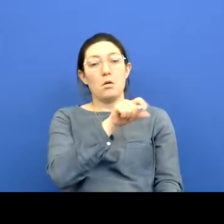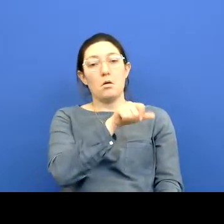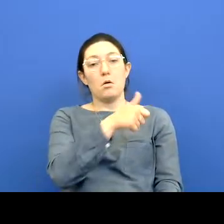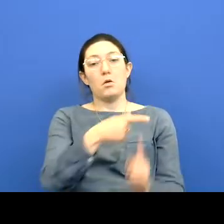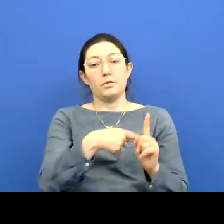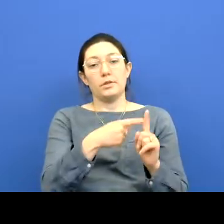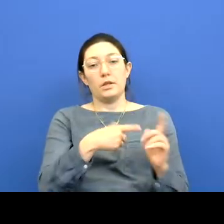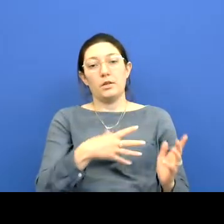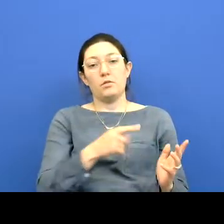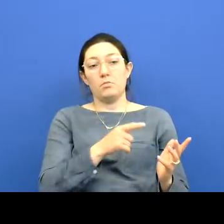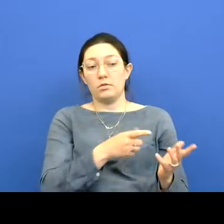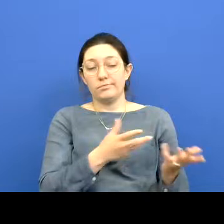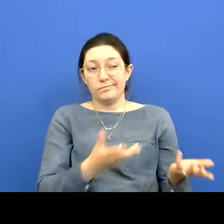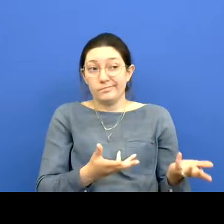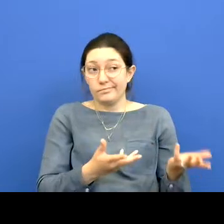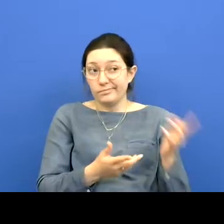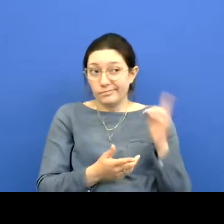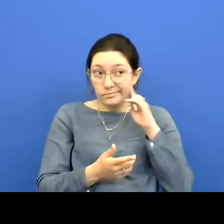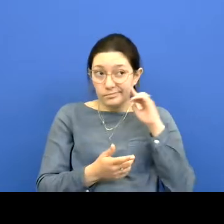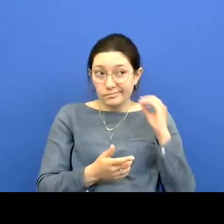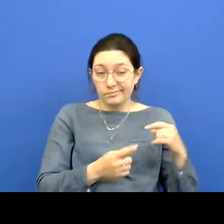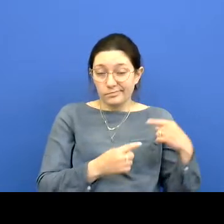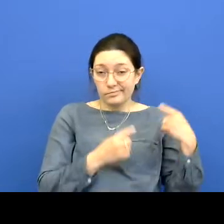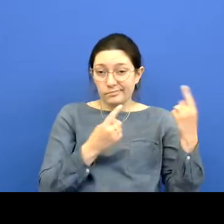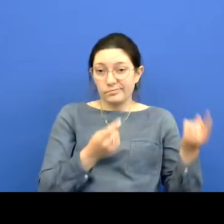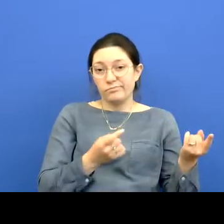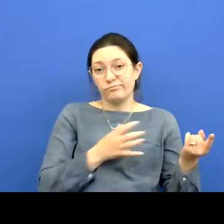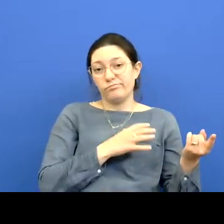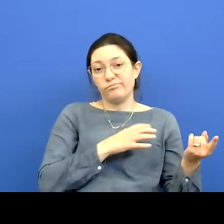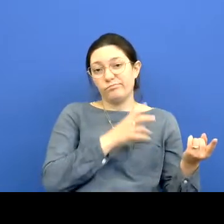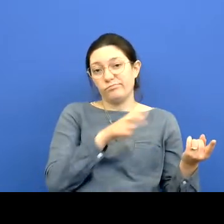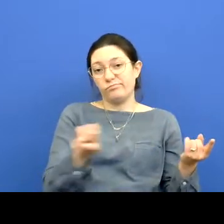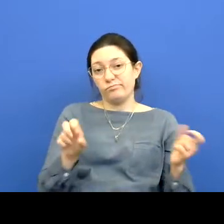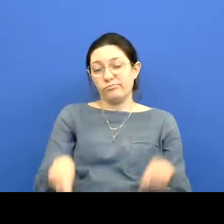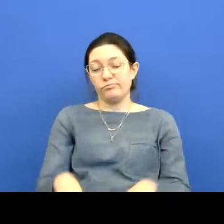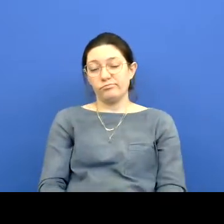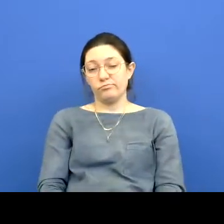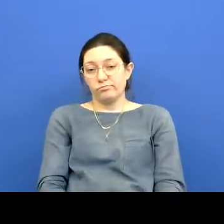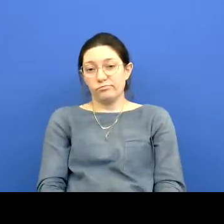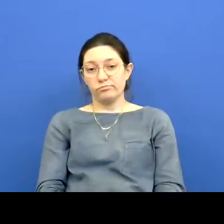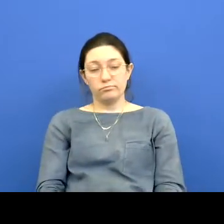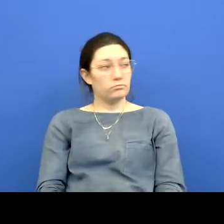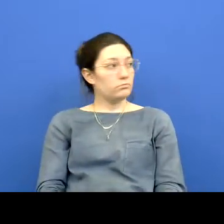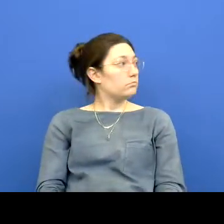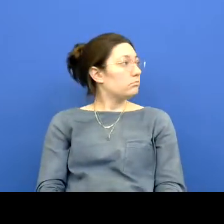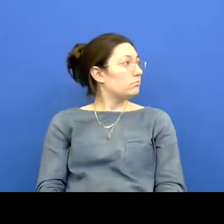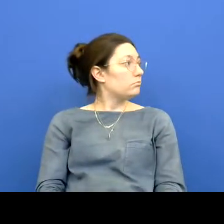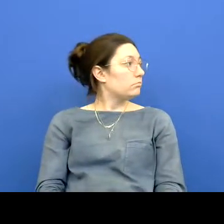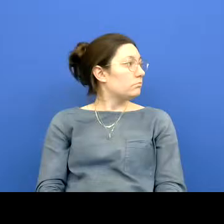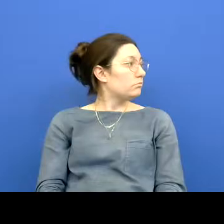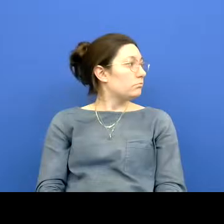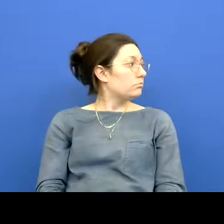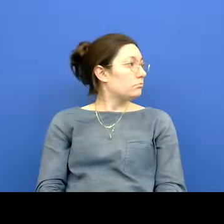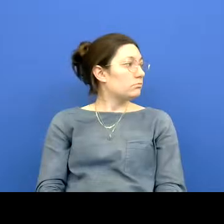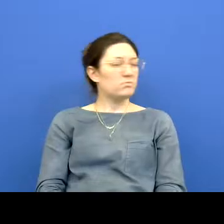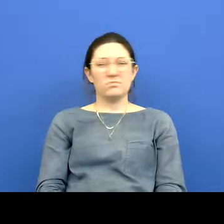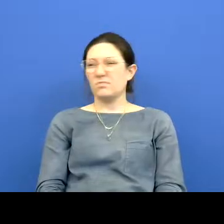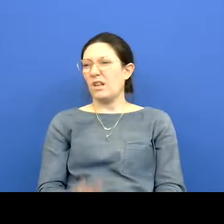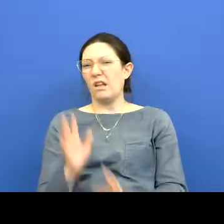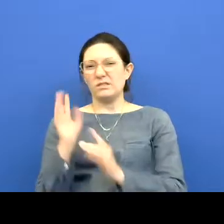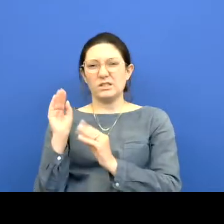but I think that in this instance, I could see a car dealership. Hold on one second. You got it? Yeah.